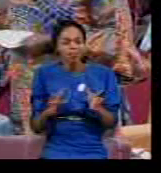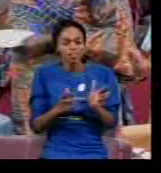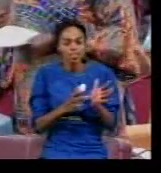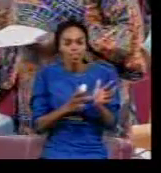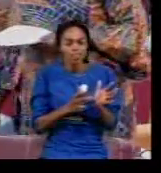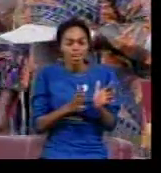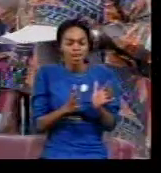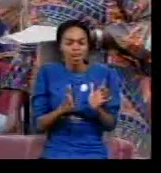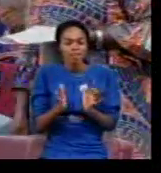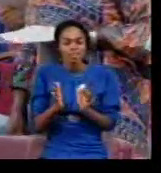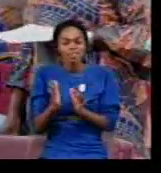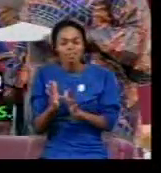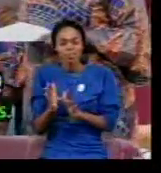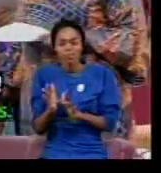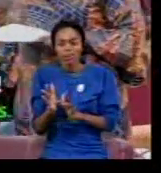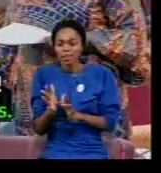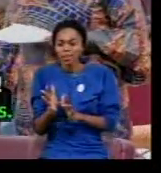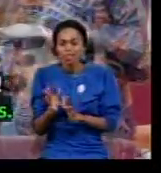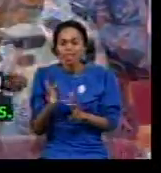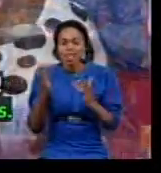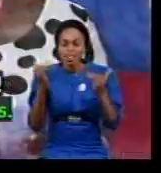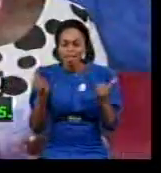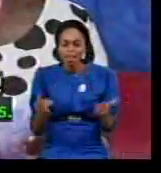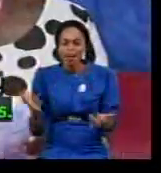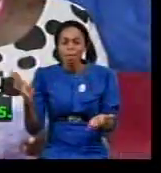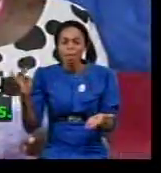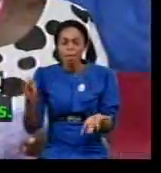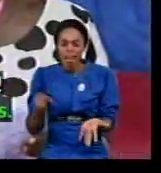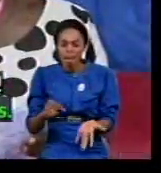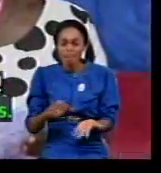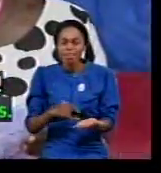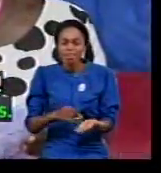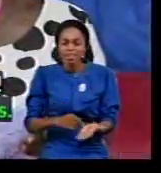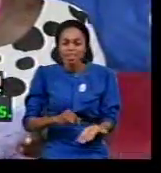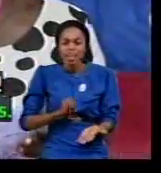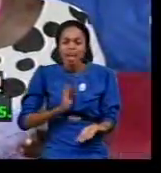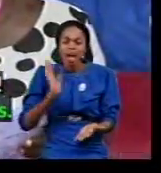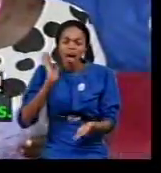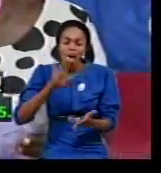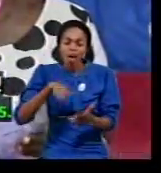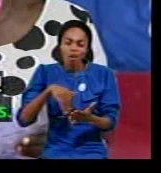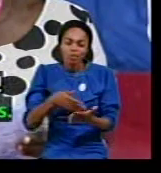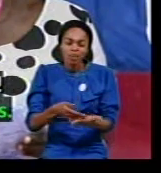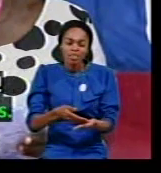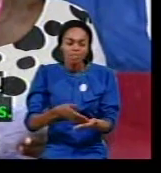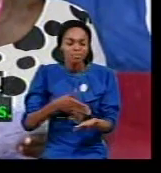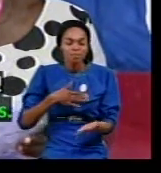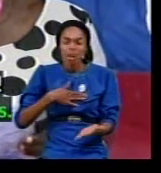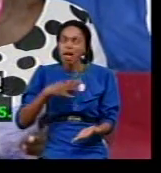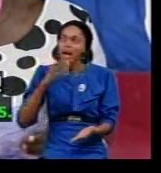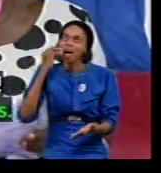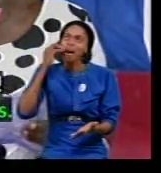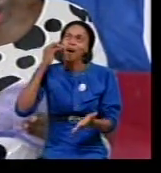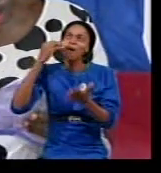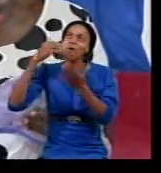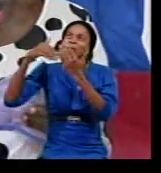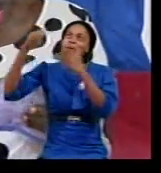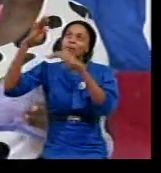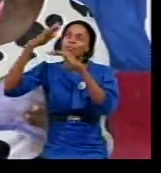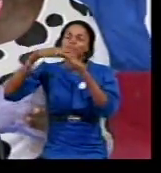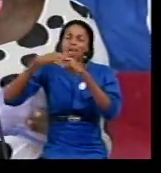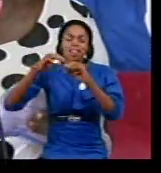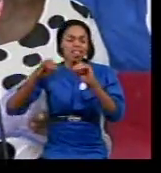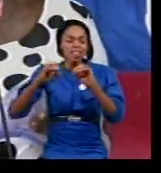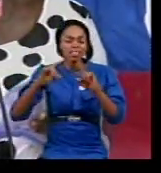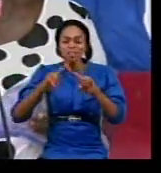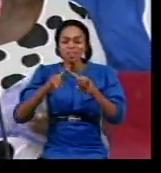thing whereunto I sent it. The word of God will prosper your life. Every promise of God will